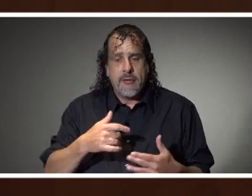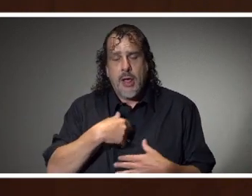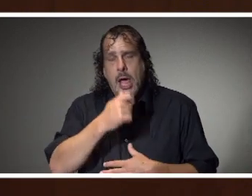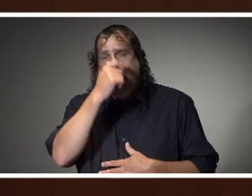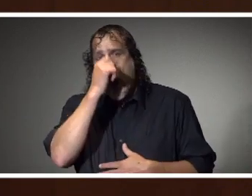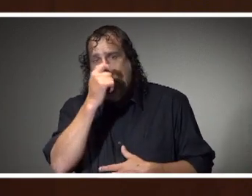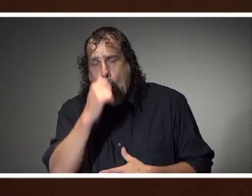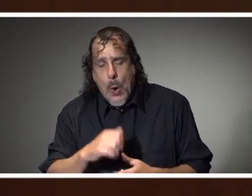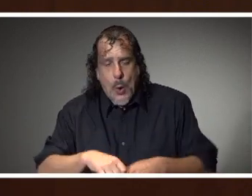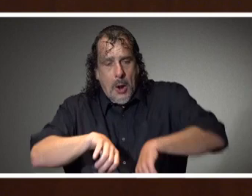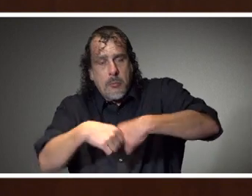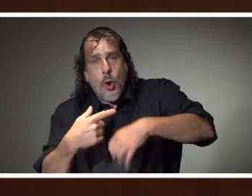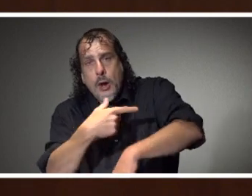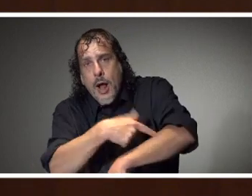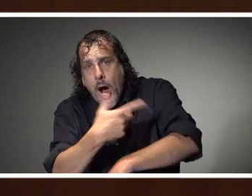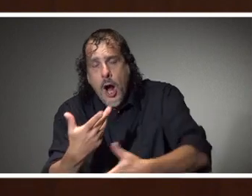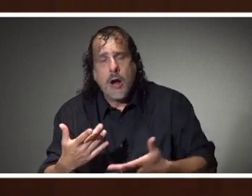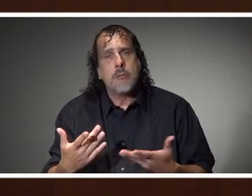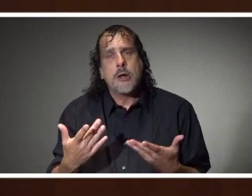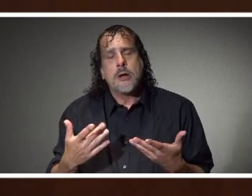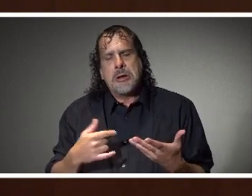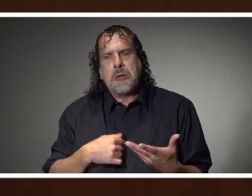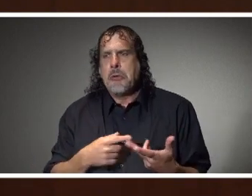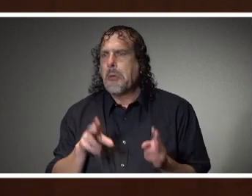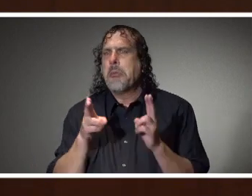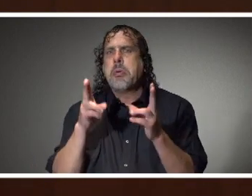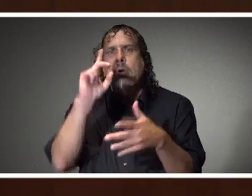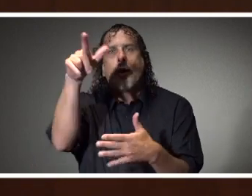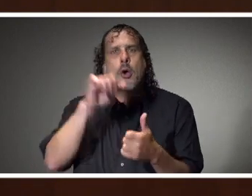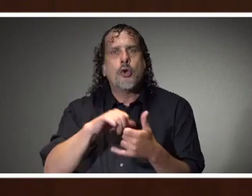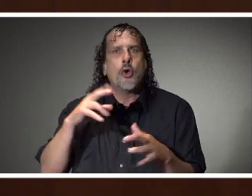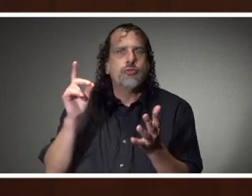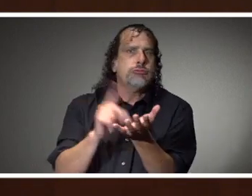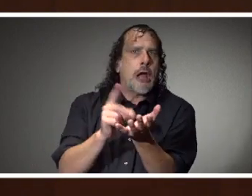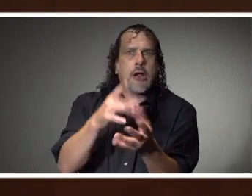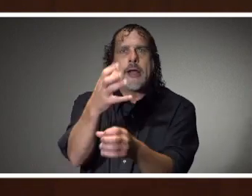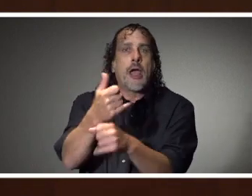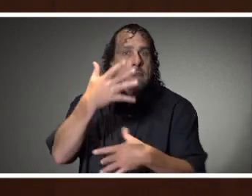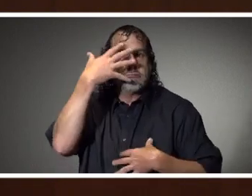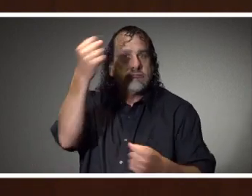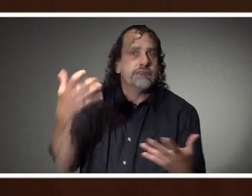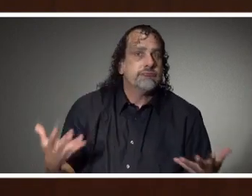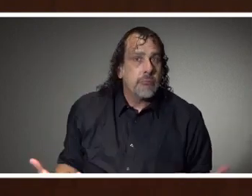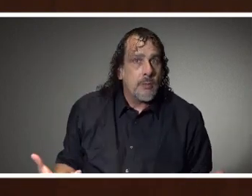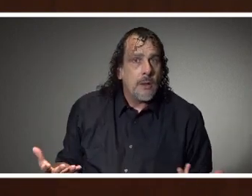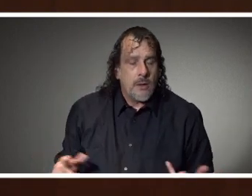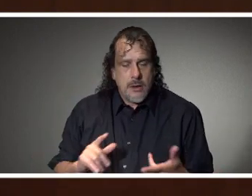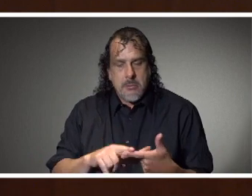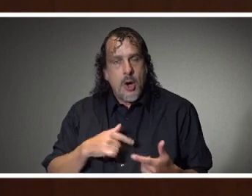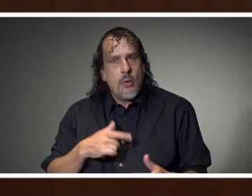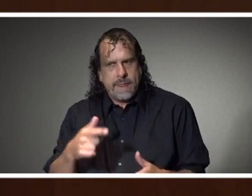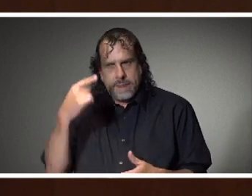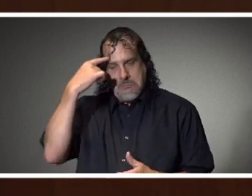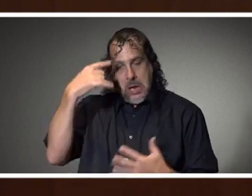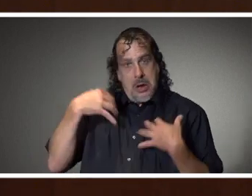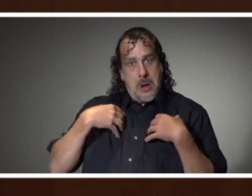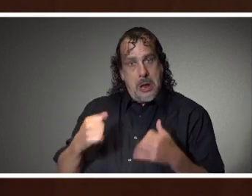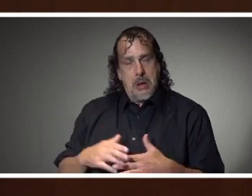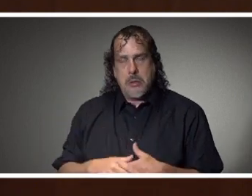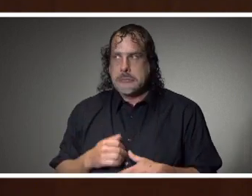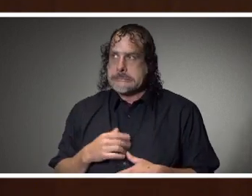or a broken bone, we don't hesitate to reach out to our primary care physician. But when you need to reach out to someone for your mental